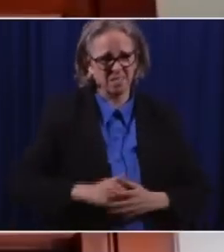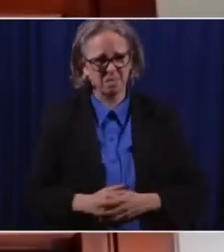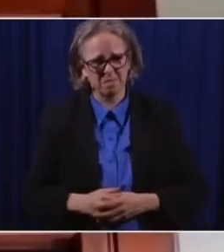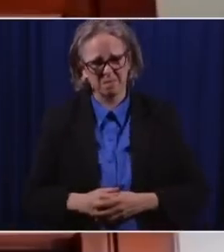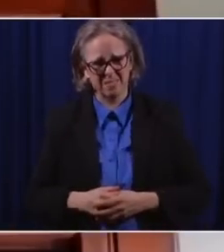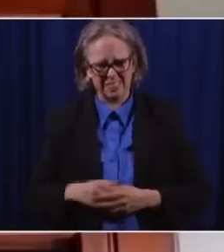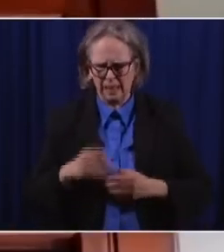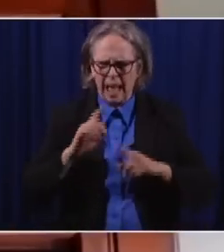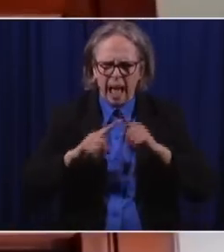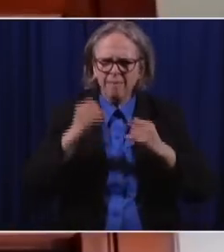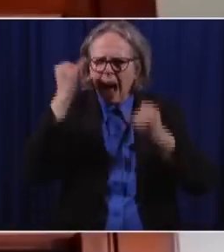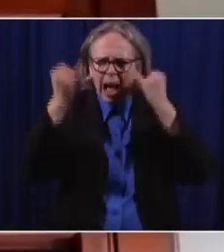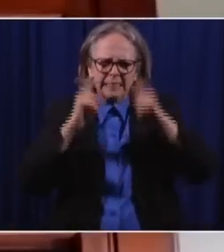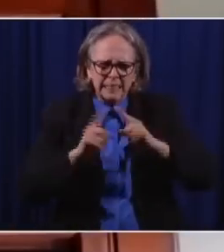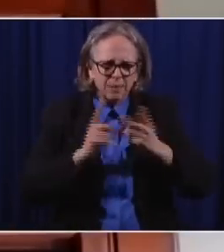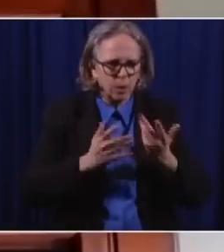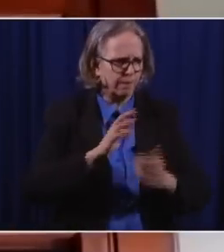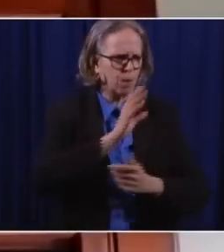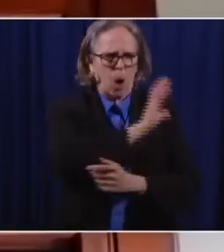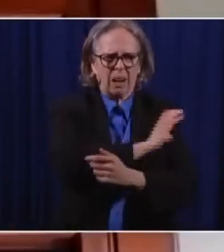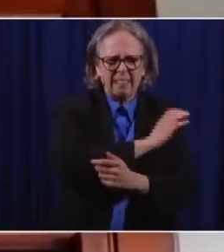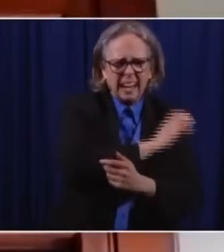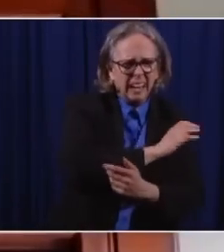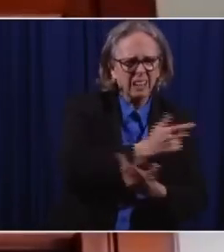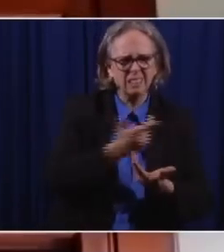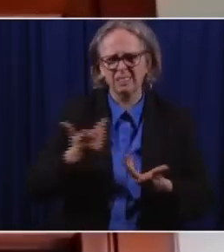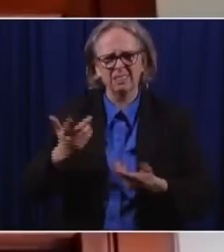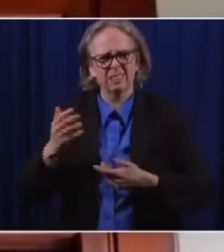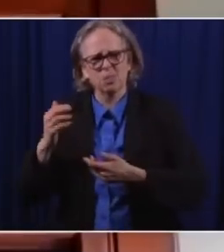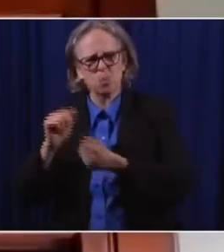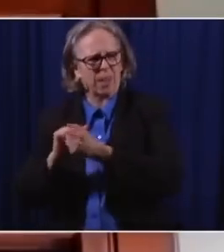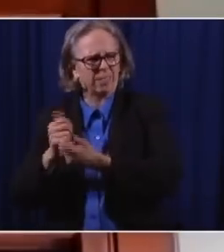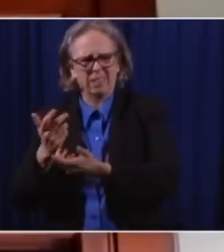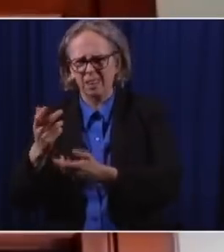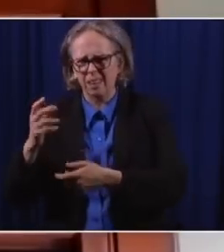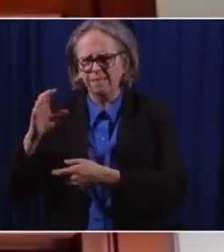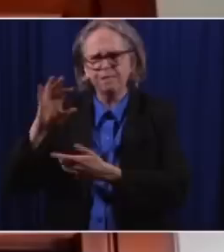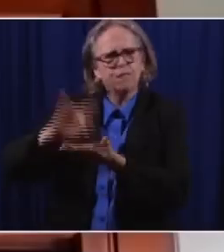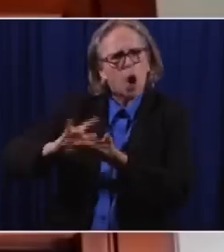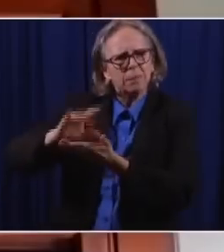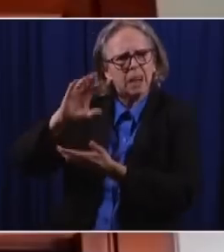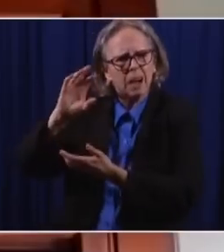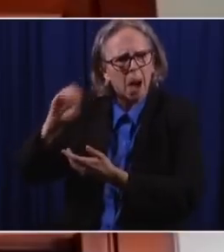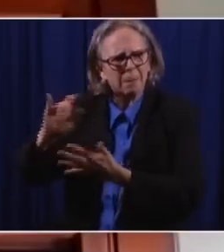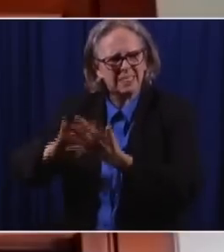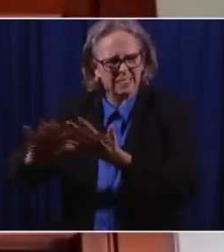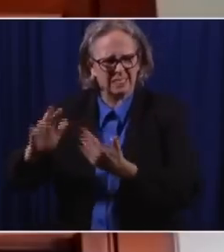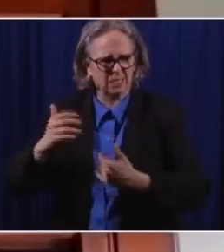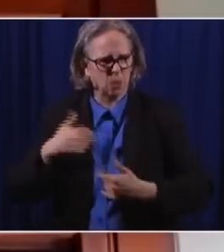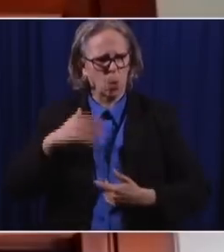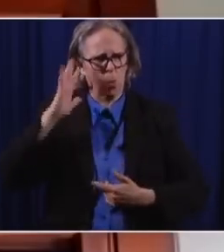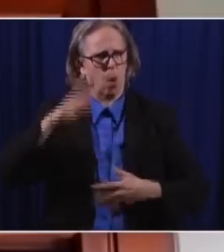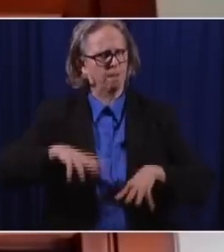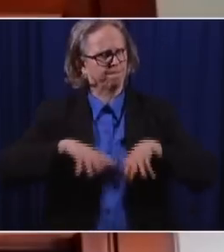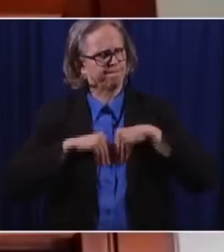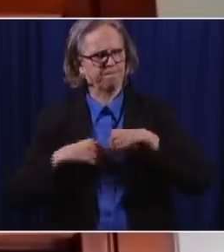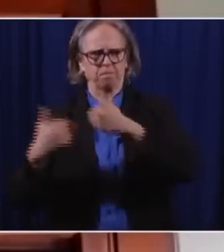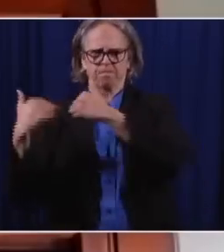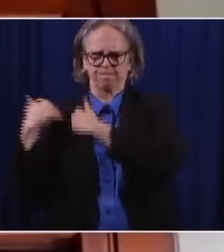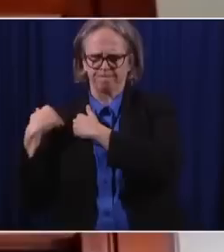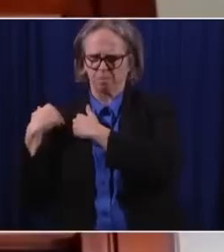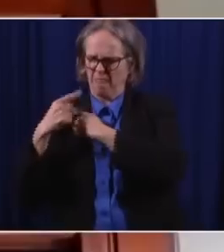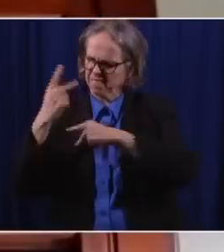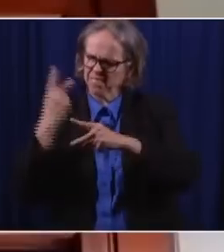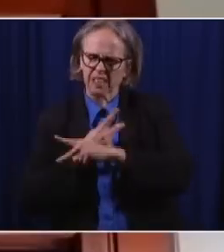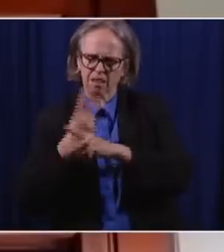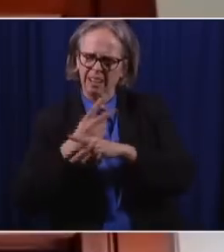other community providers. So I'll be working very closely with our local health partners to make sure we're ready to help Ohioans with the